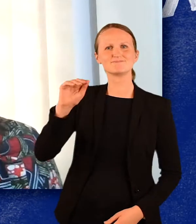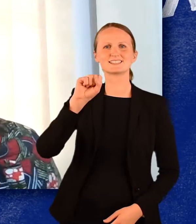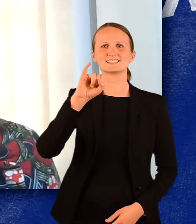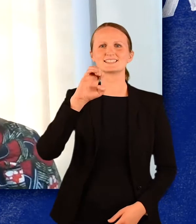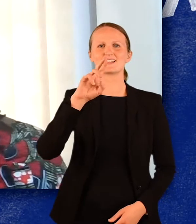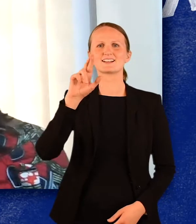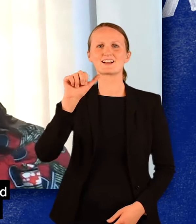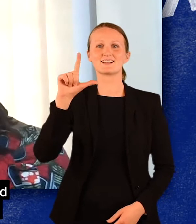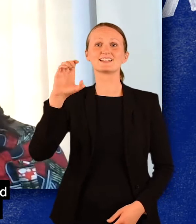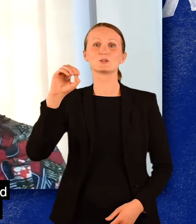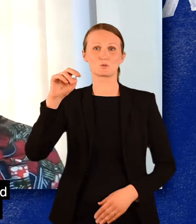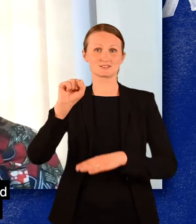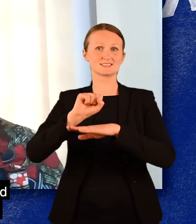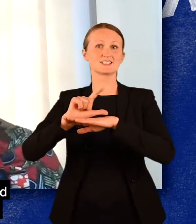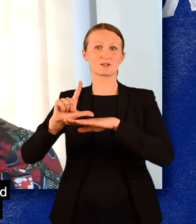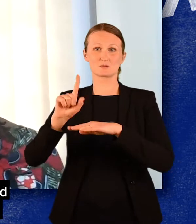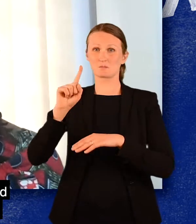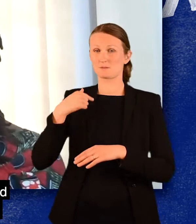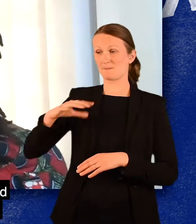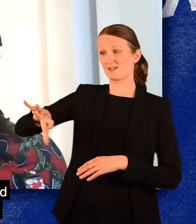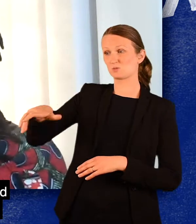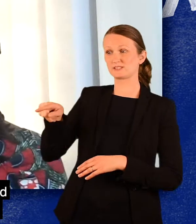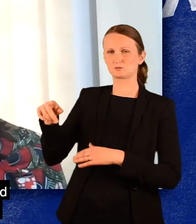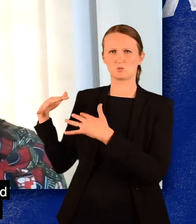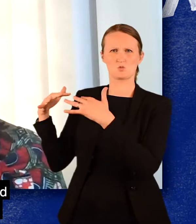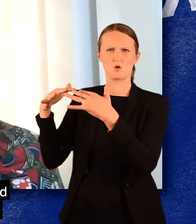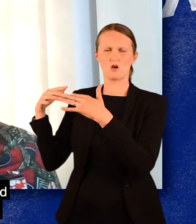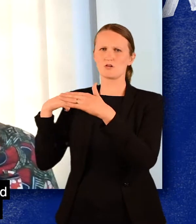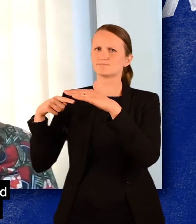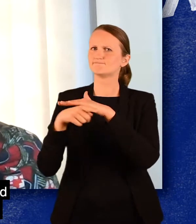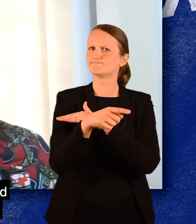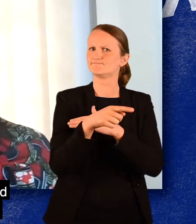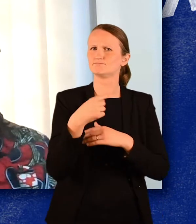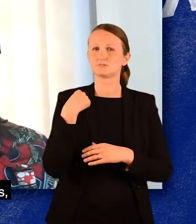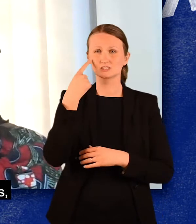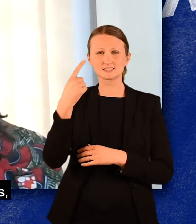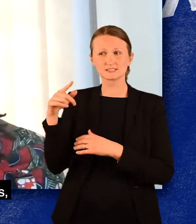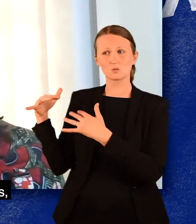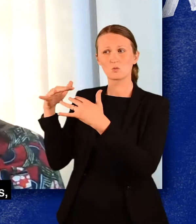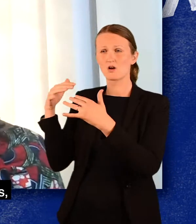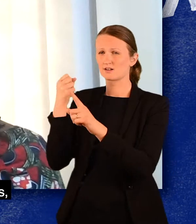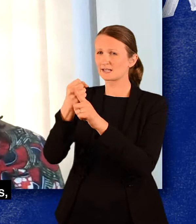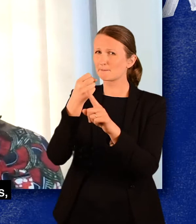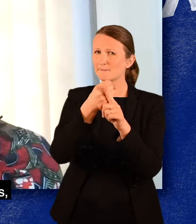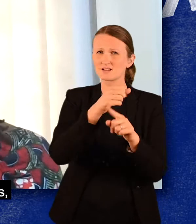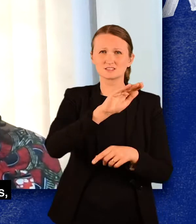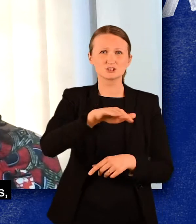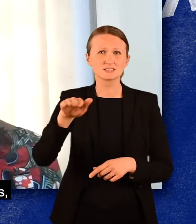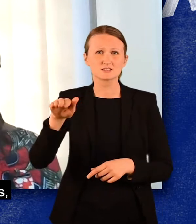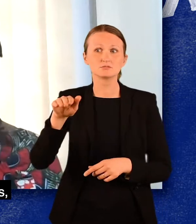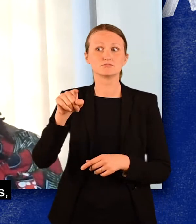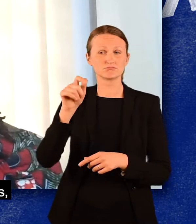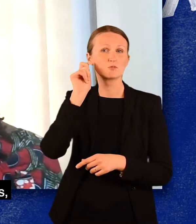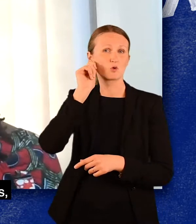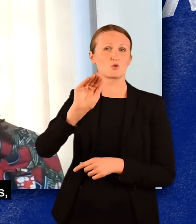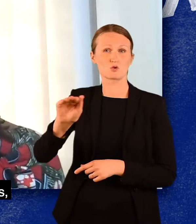I grew up in Sierra Leone, but spent much of my childhood fleeing war across the region. I really saw what war did to kids,